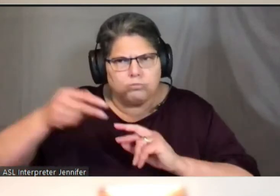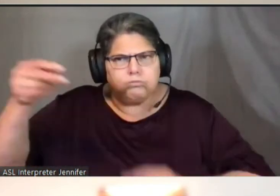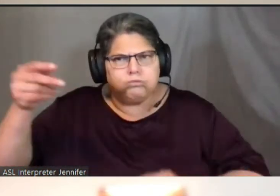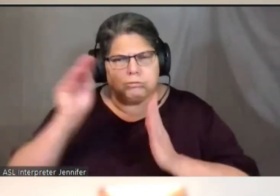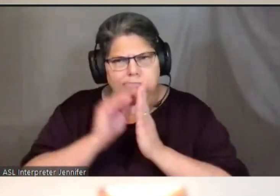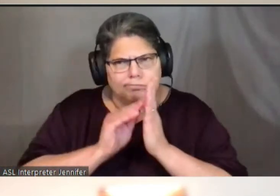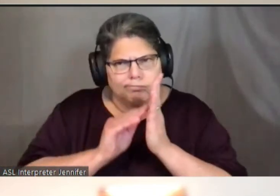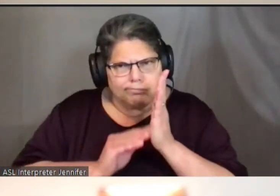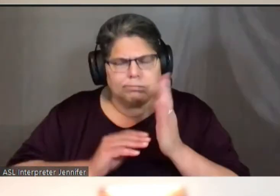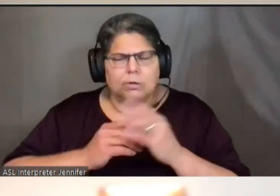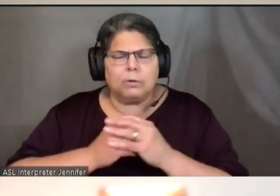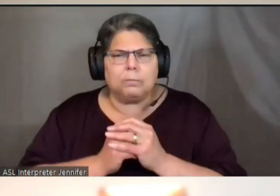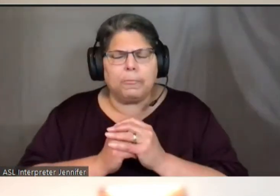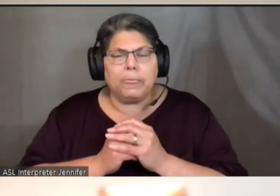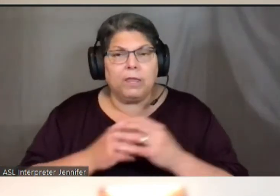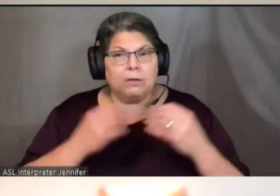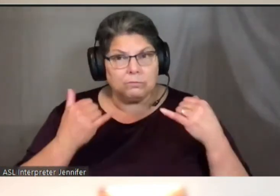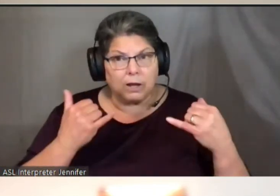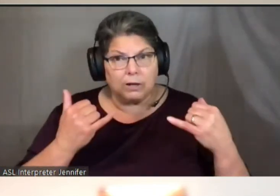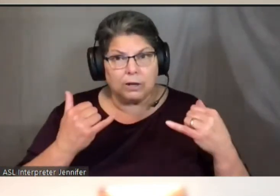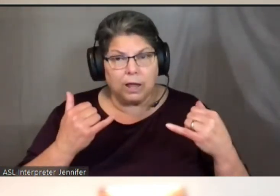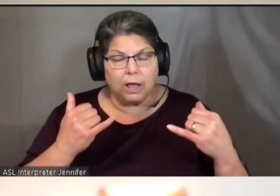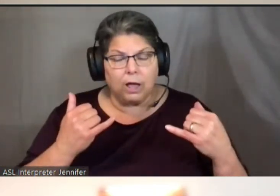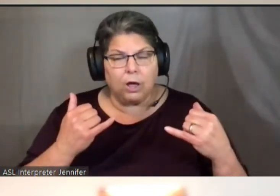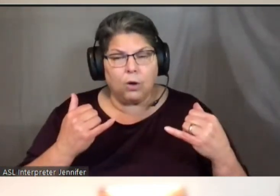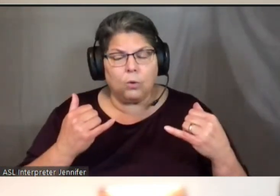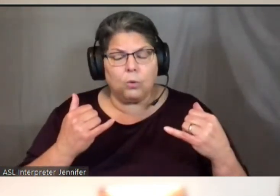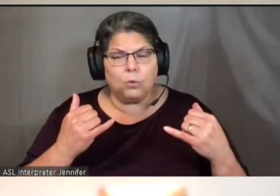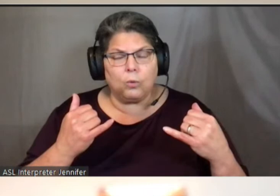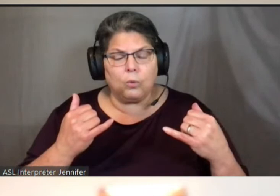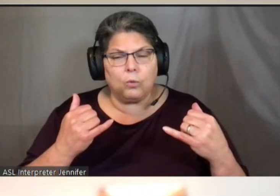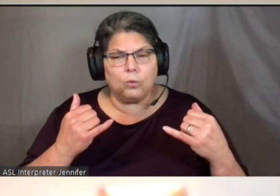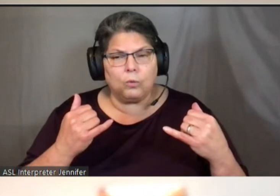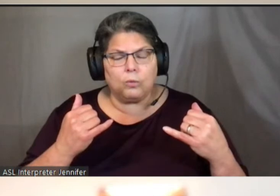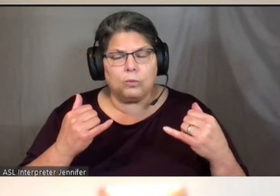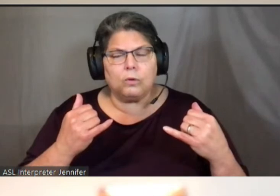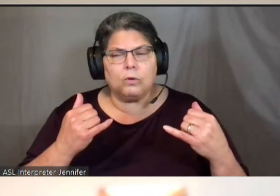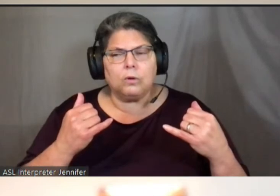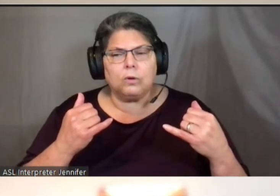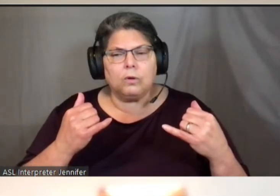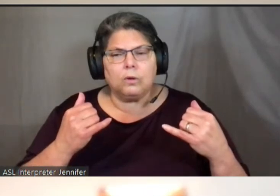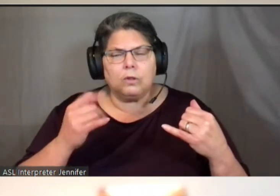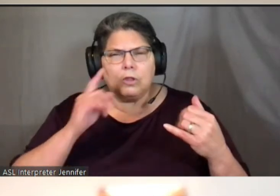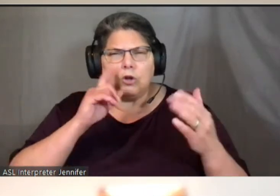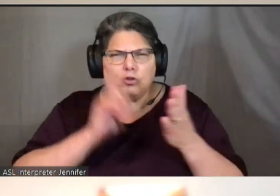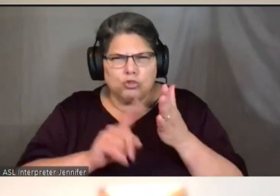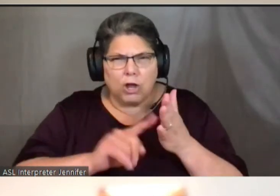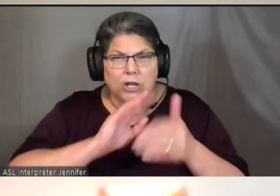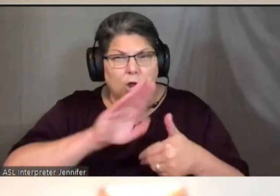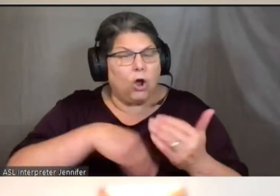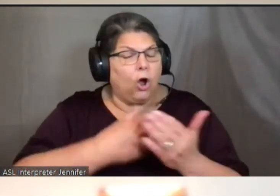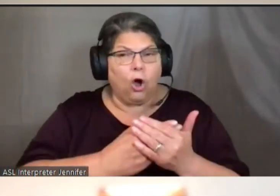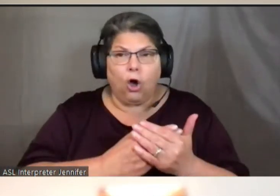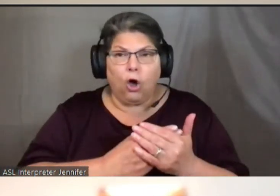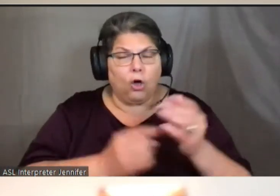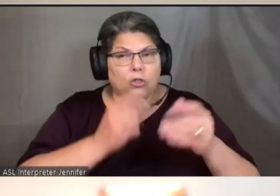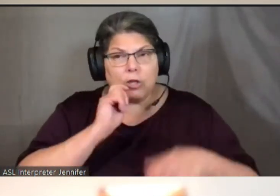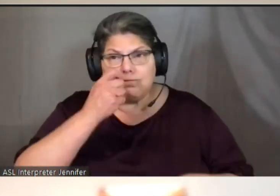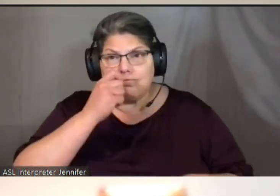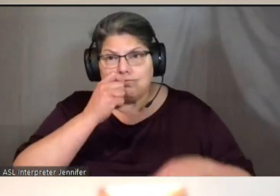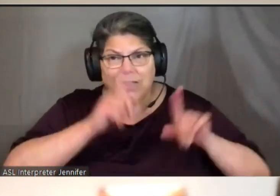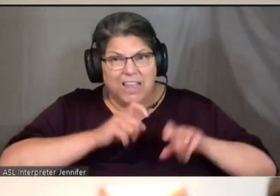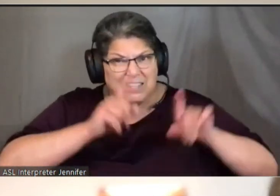the point where they are going back to all of the positive tests that were done starting